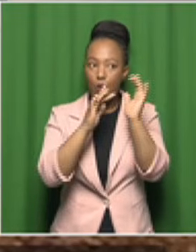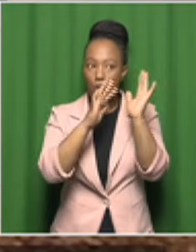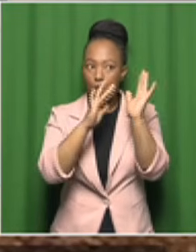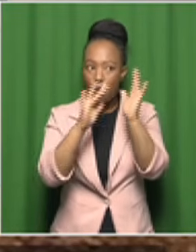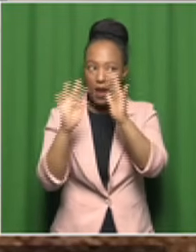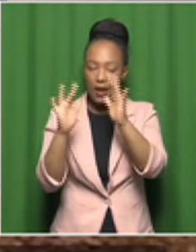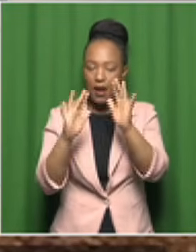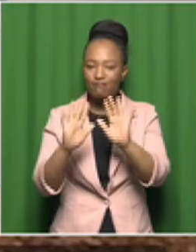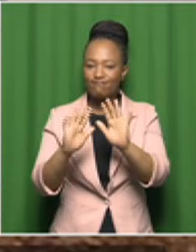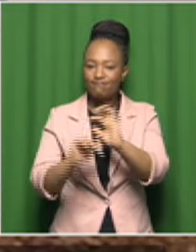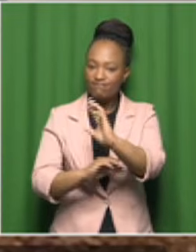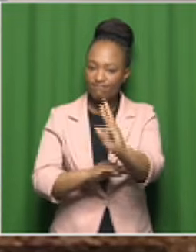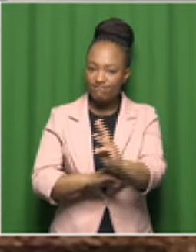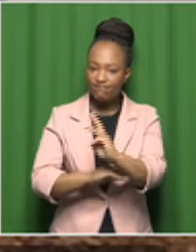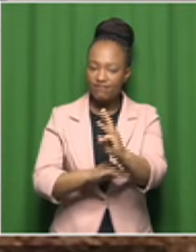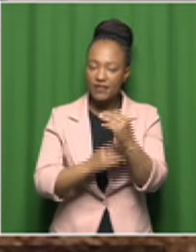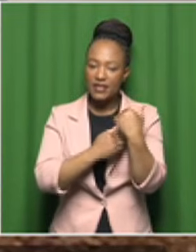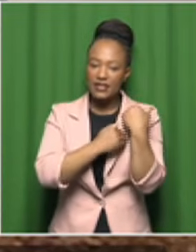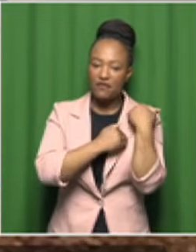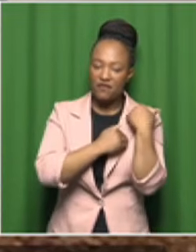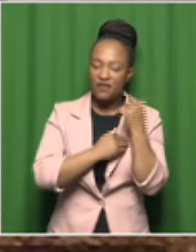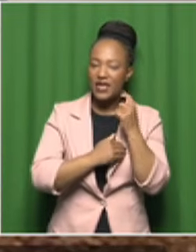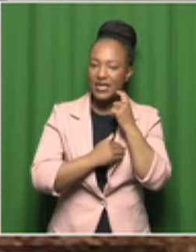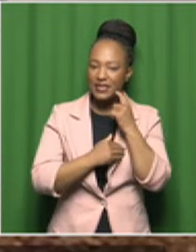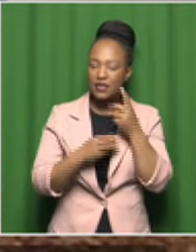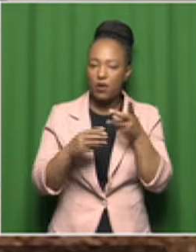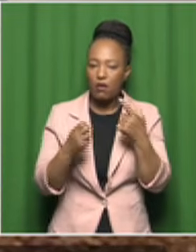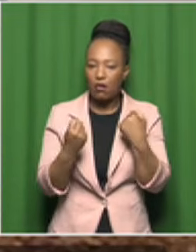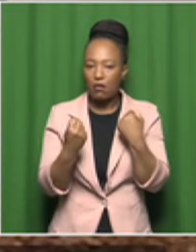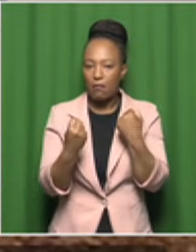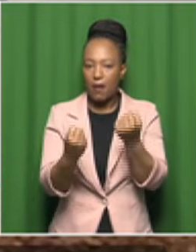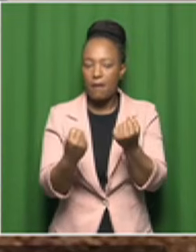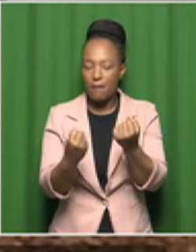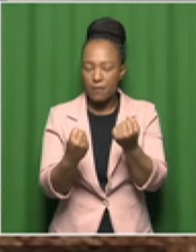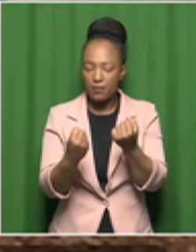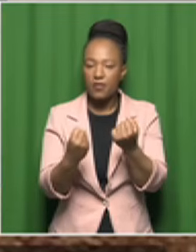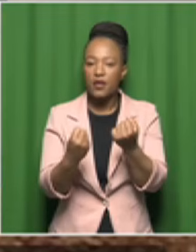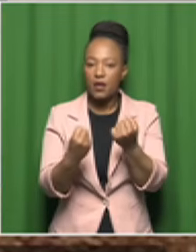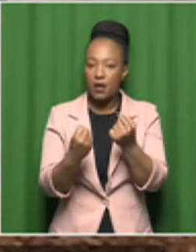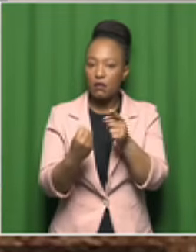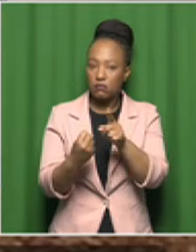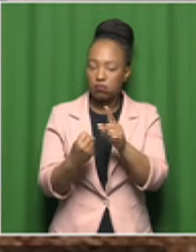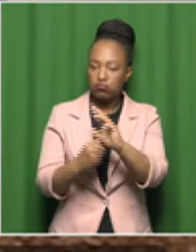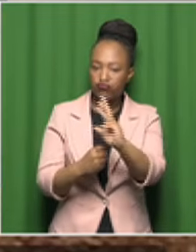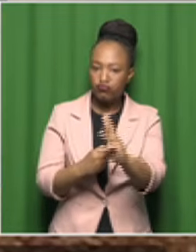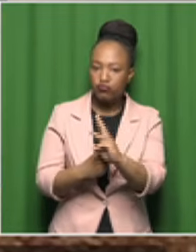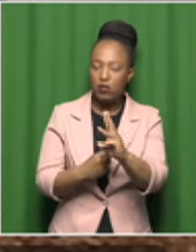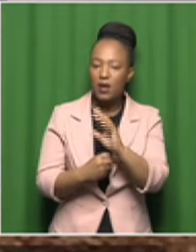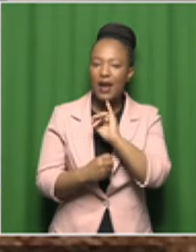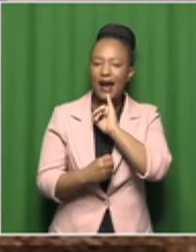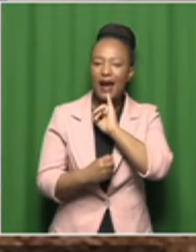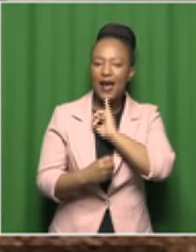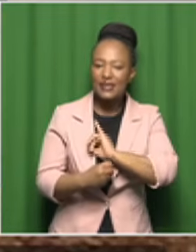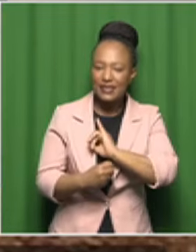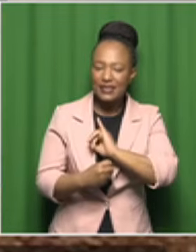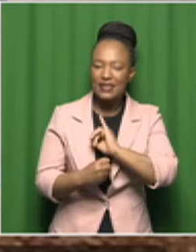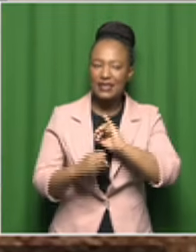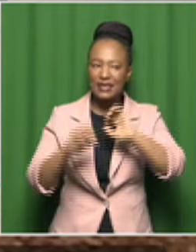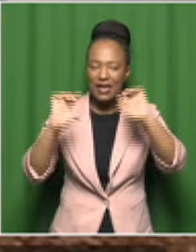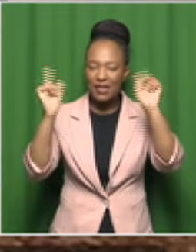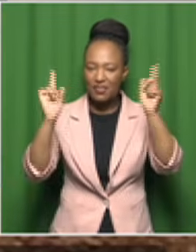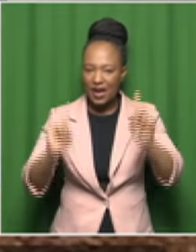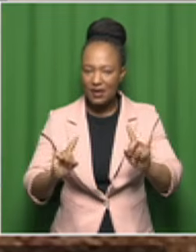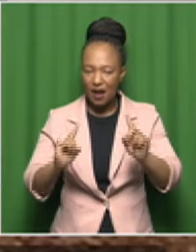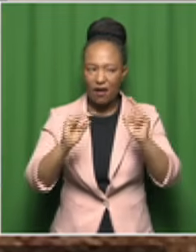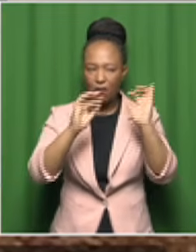impact safety, convenience, and mobility on the N3 toll road. Be prepared for icy conditions, thunderstorms, high winds,